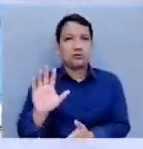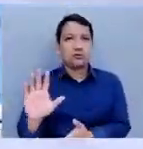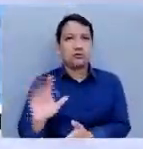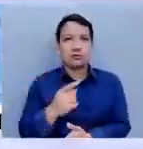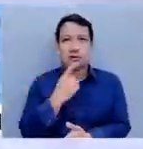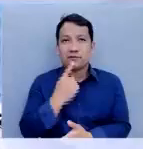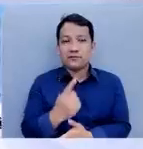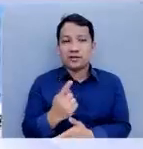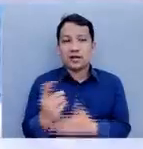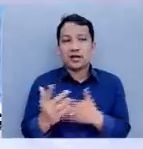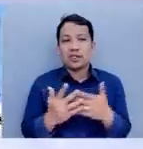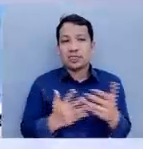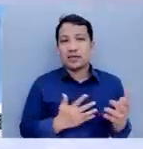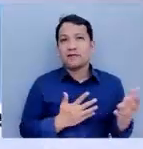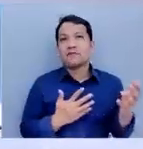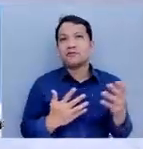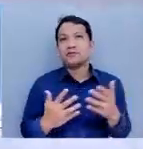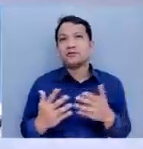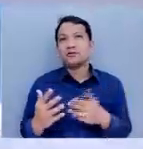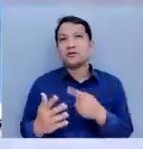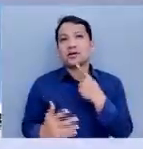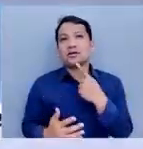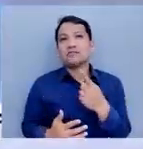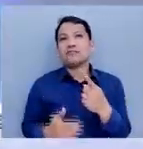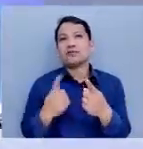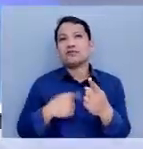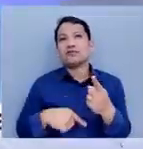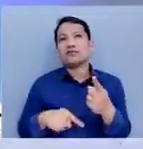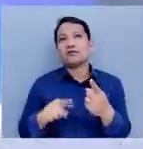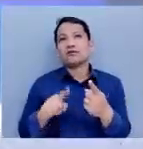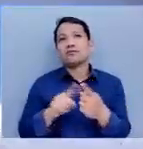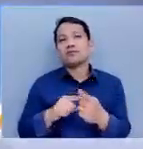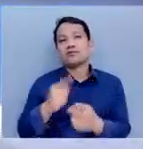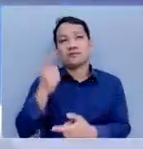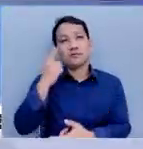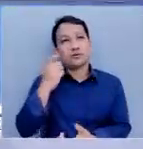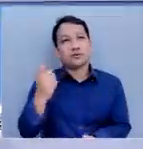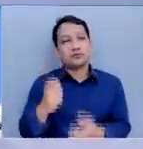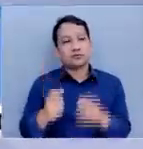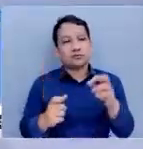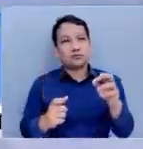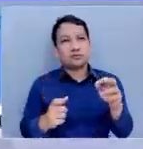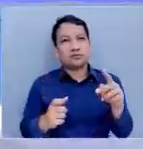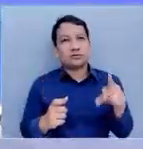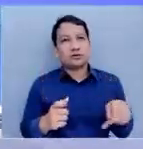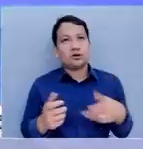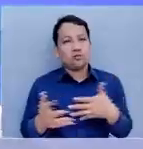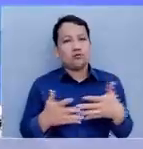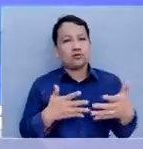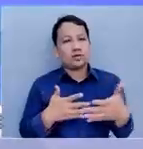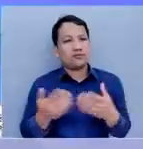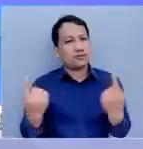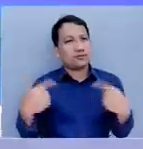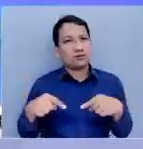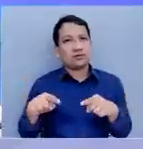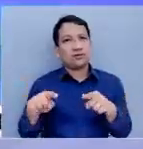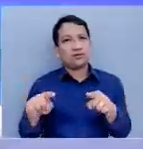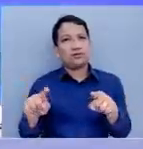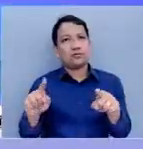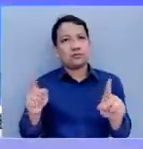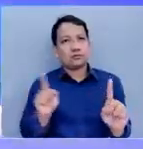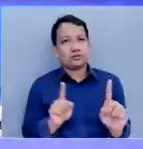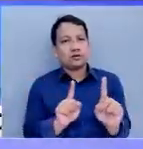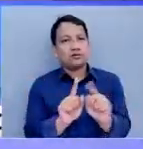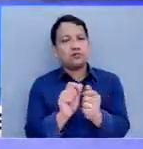get me this high. Would you light it up if I'm wrong? Cause I do whatever he's on. I'm only